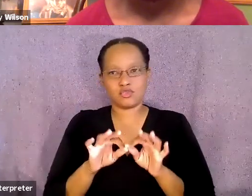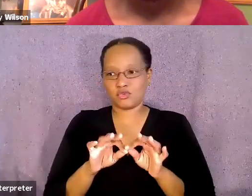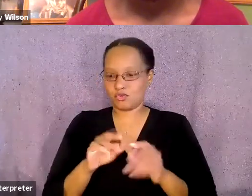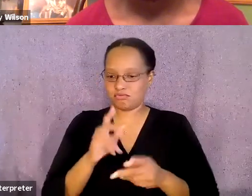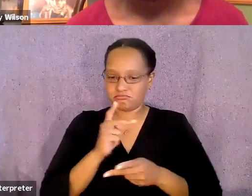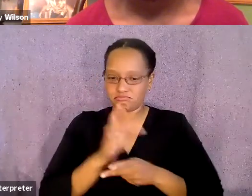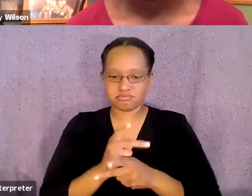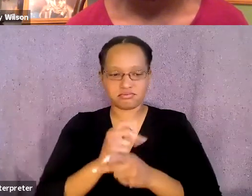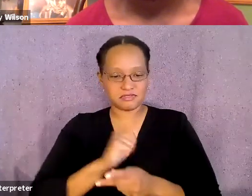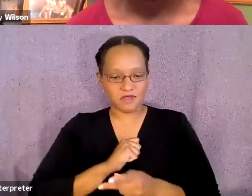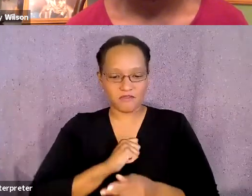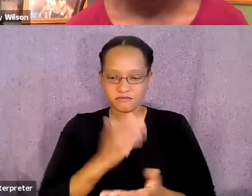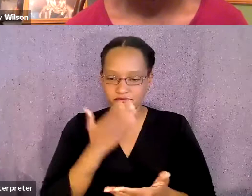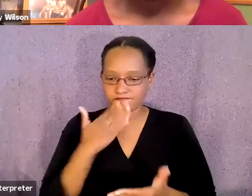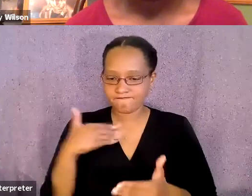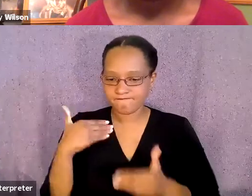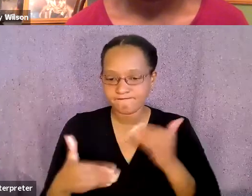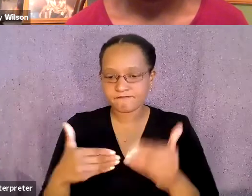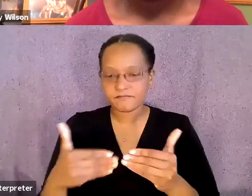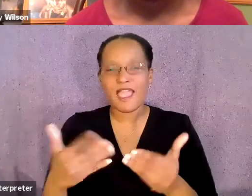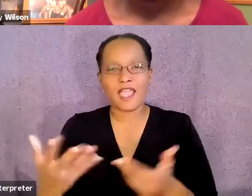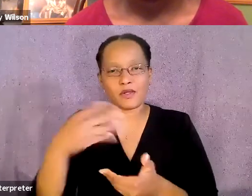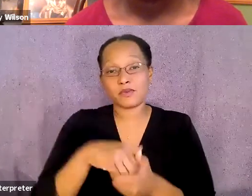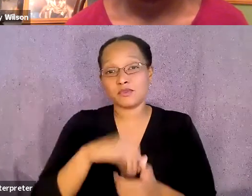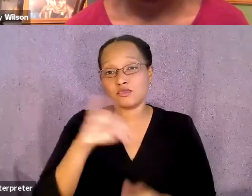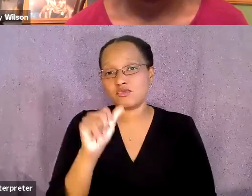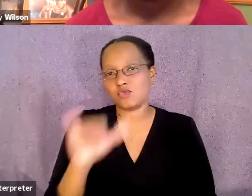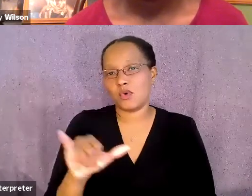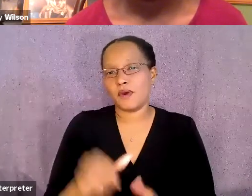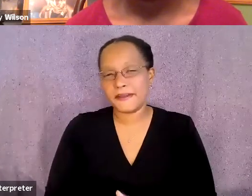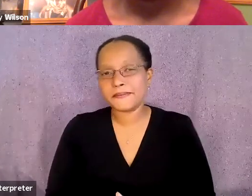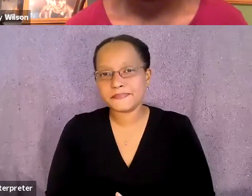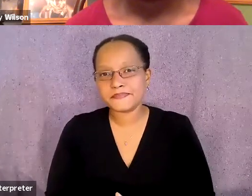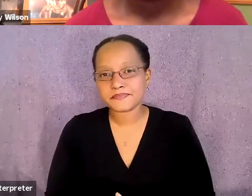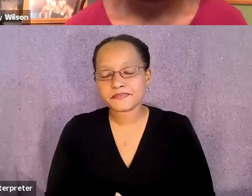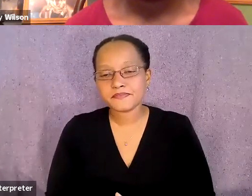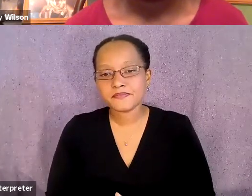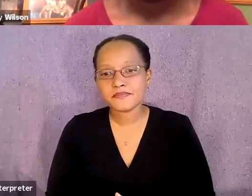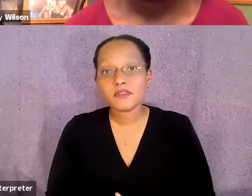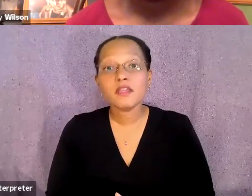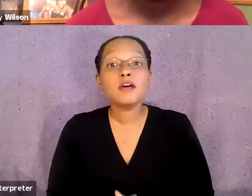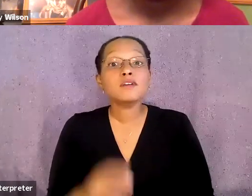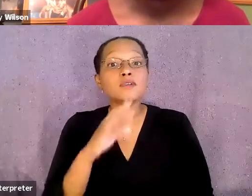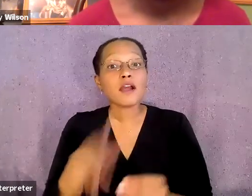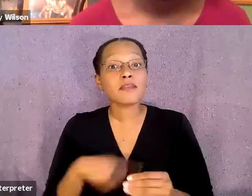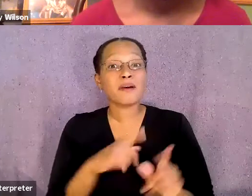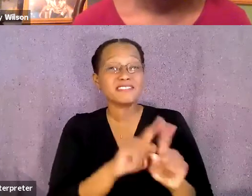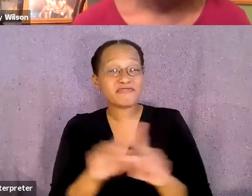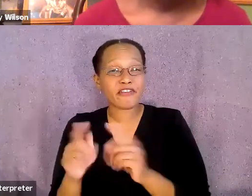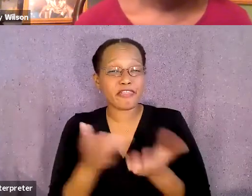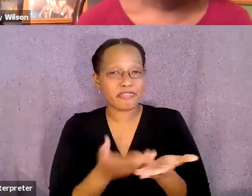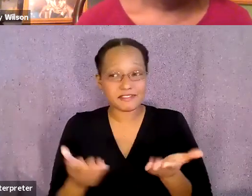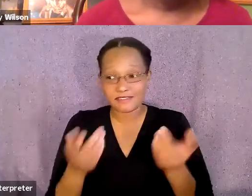these moving parts that we see. And speaking of moving parts, being